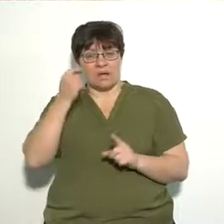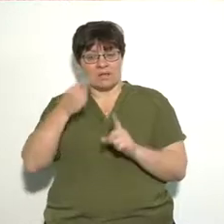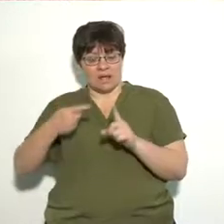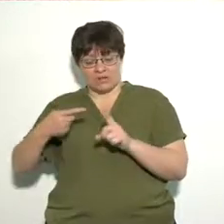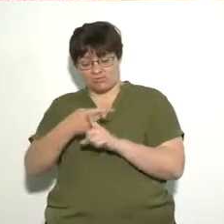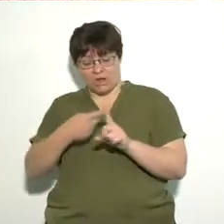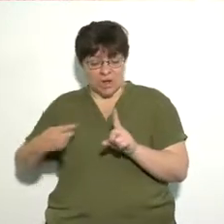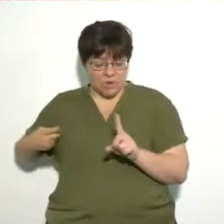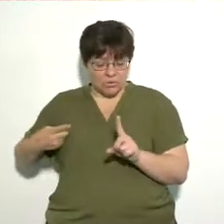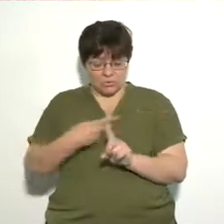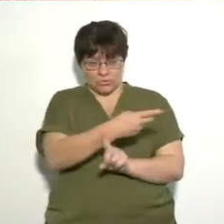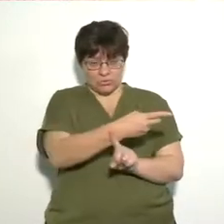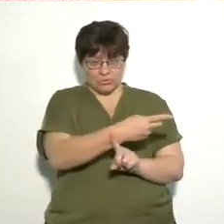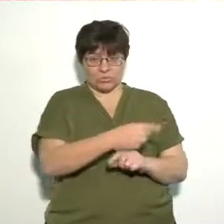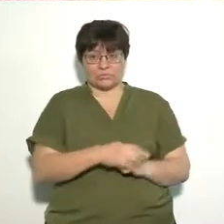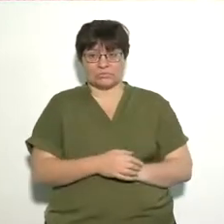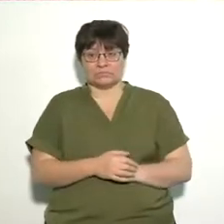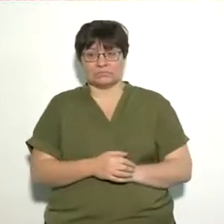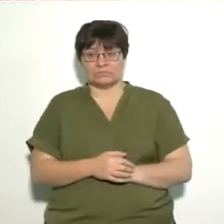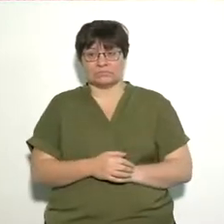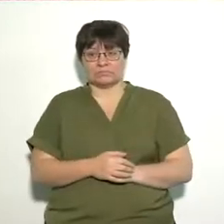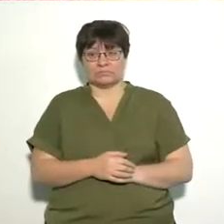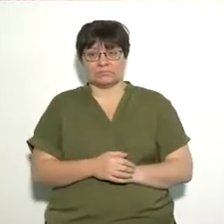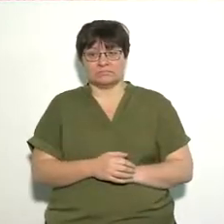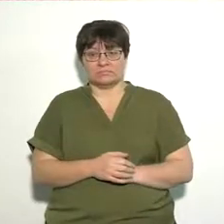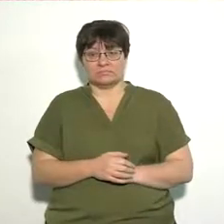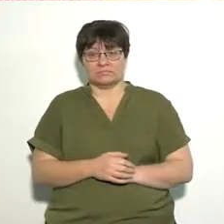through to the other end.